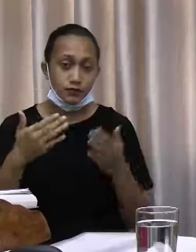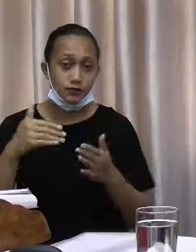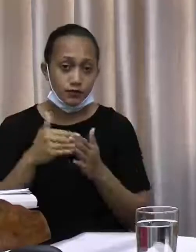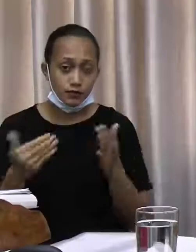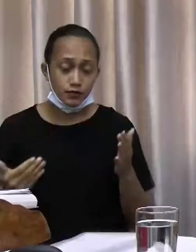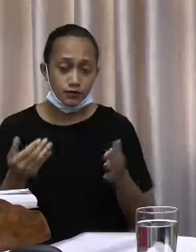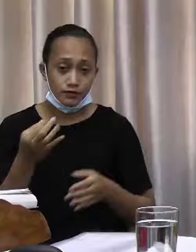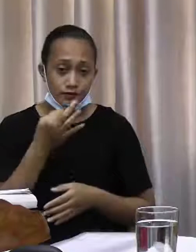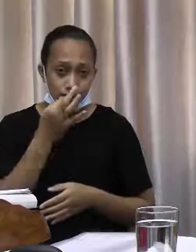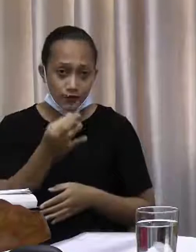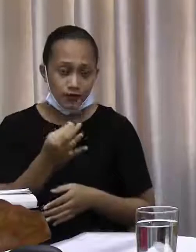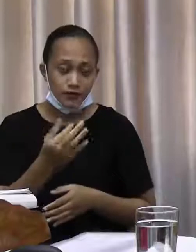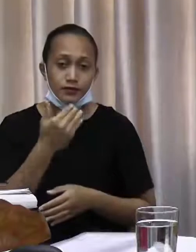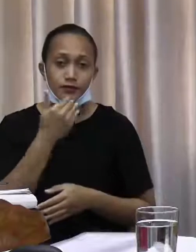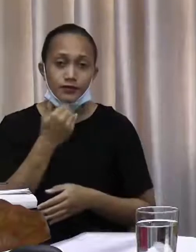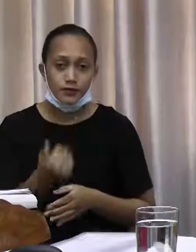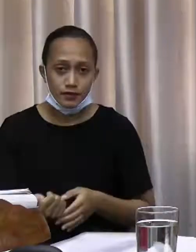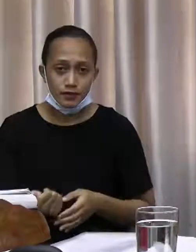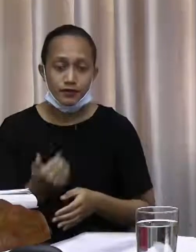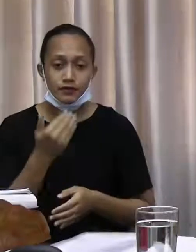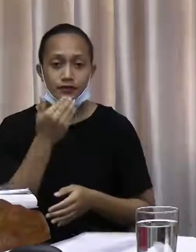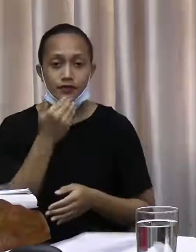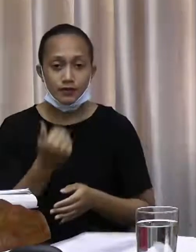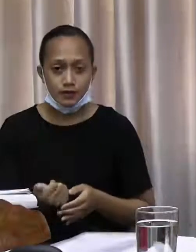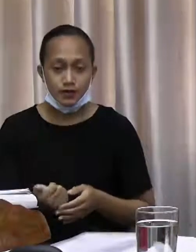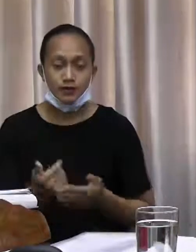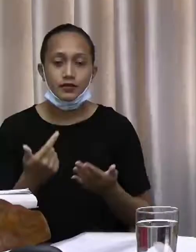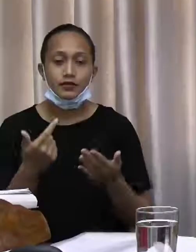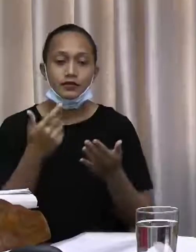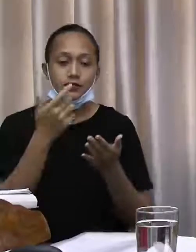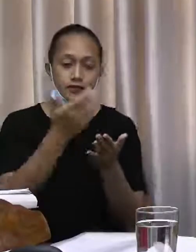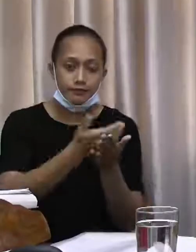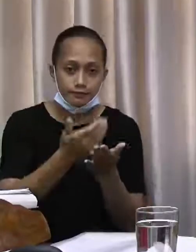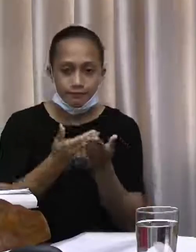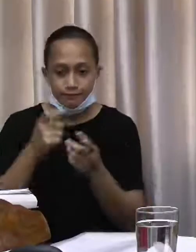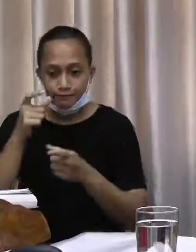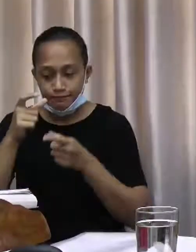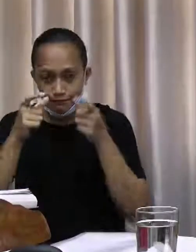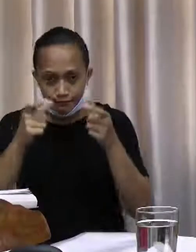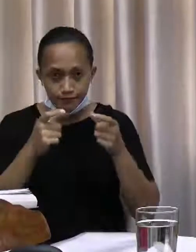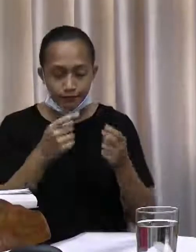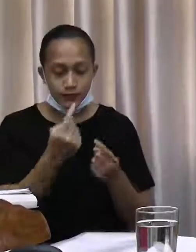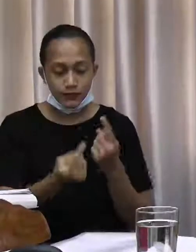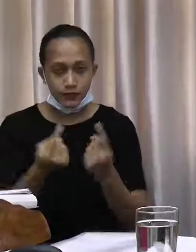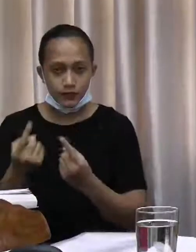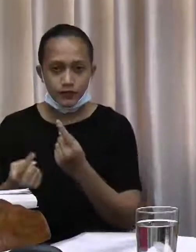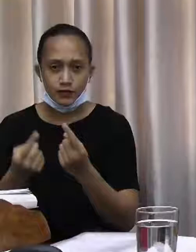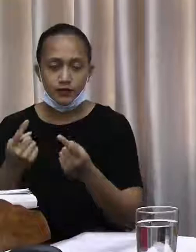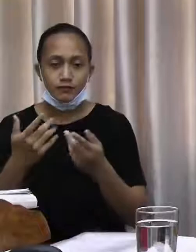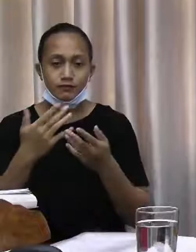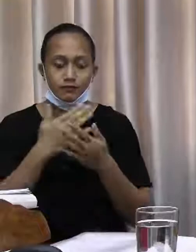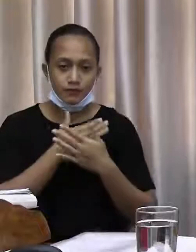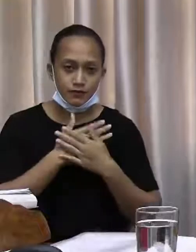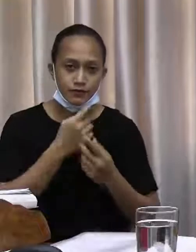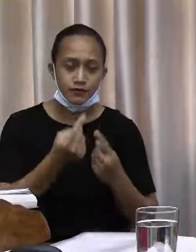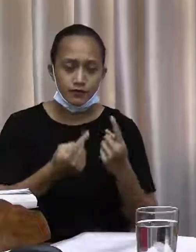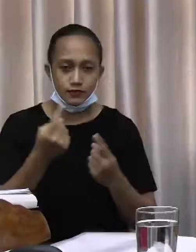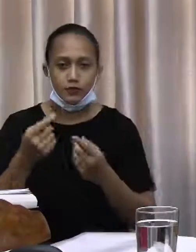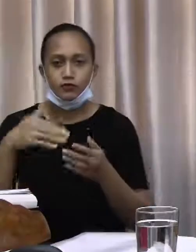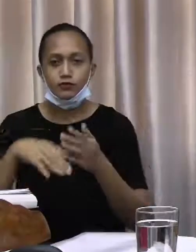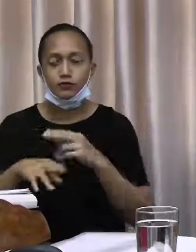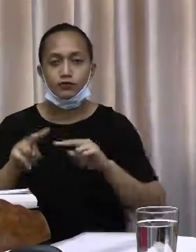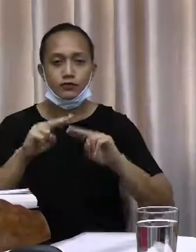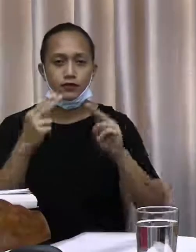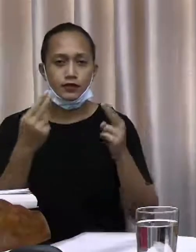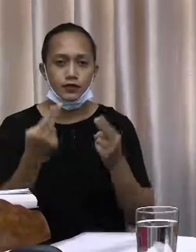ia tautu ana, le tatou wanga pe tausiai, e lautua i le alofa, i te tonu o